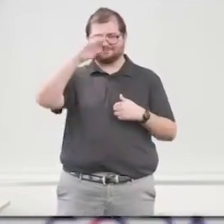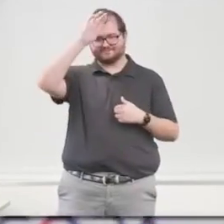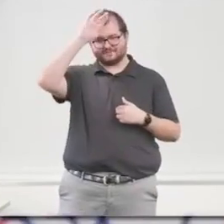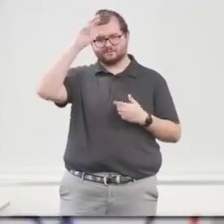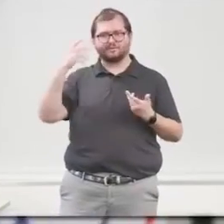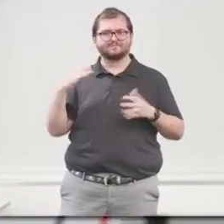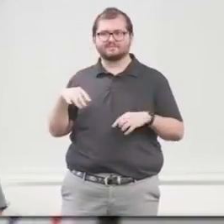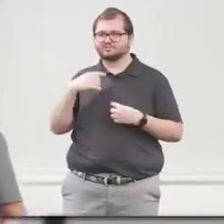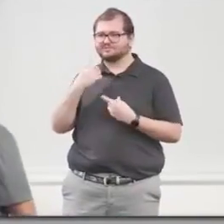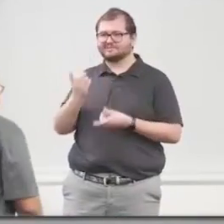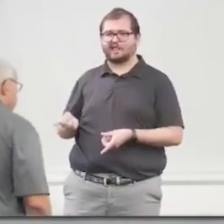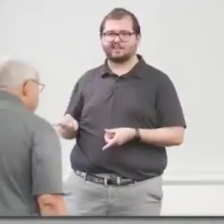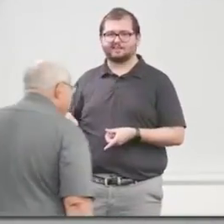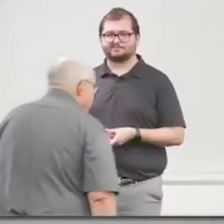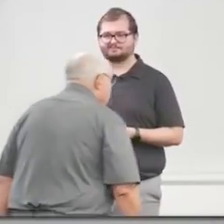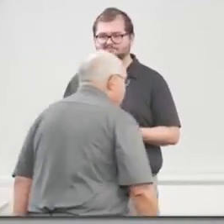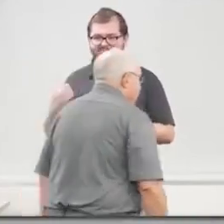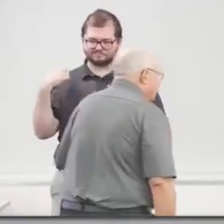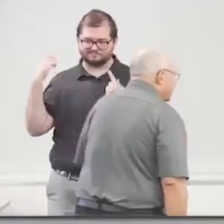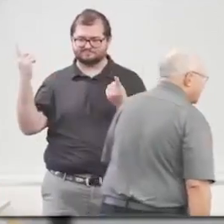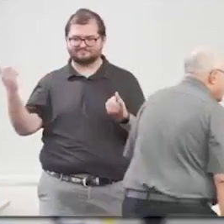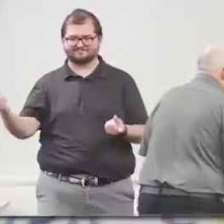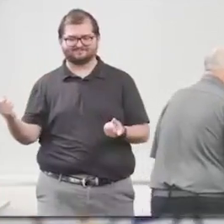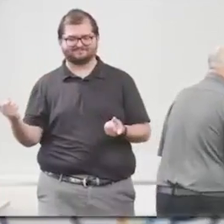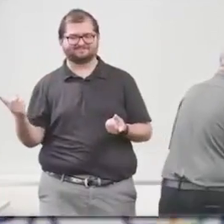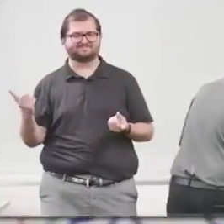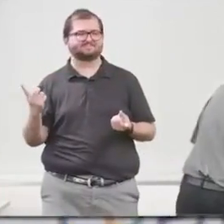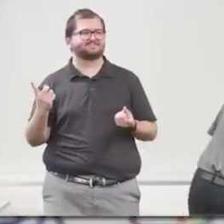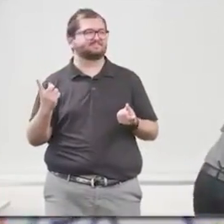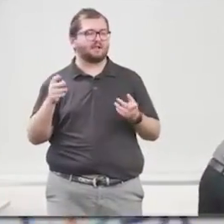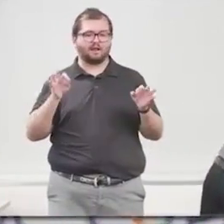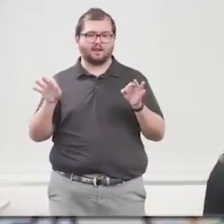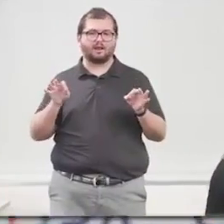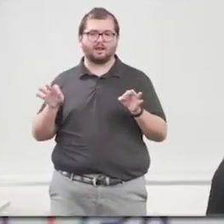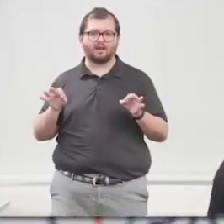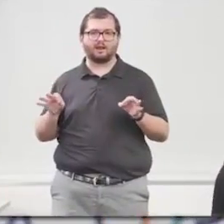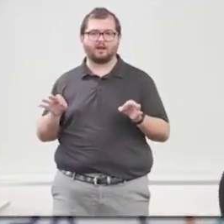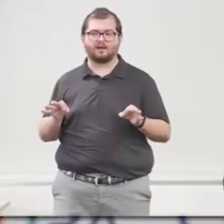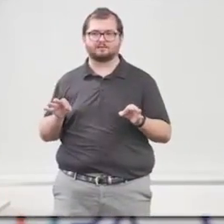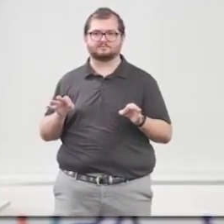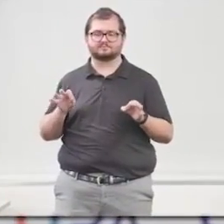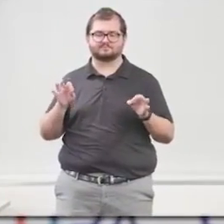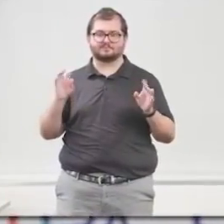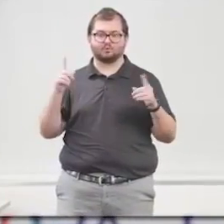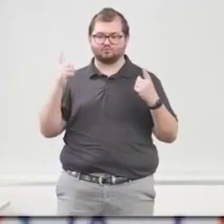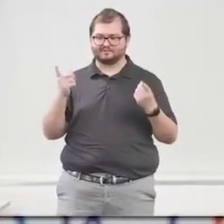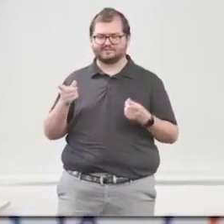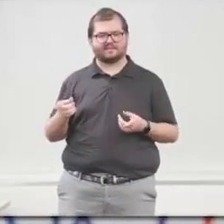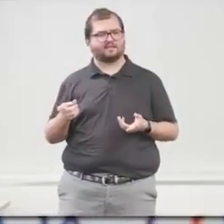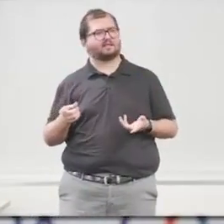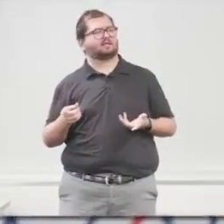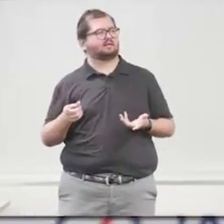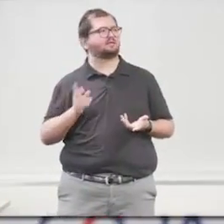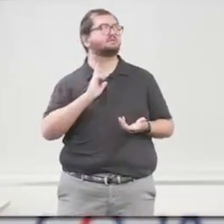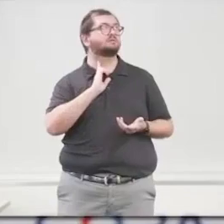told my kids everything up and beyond and explained crazy things to them. And they started feeling, and I'm